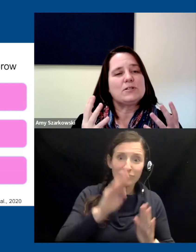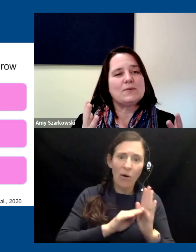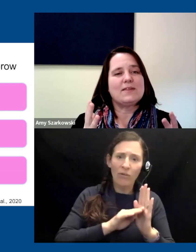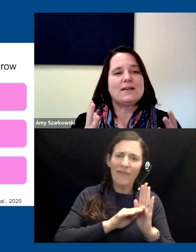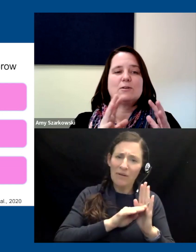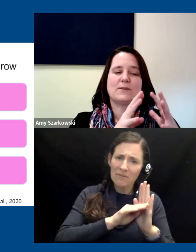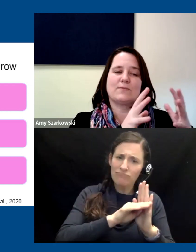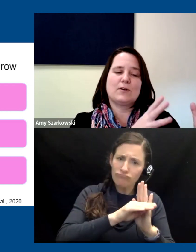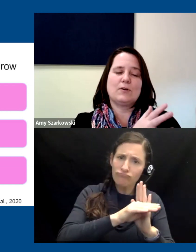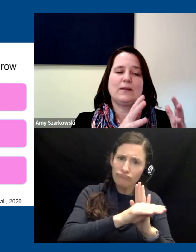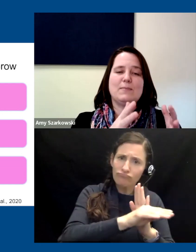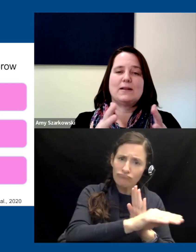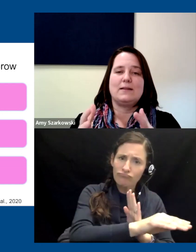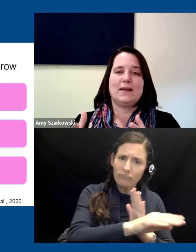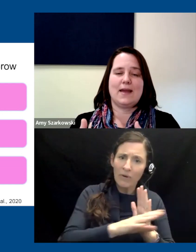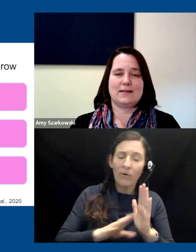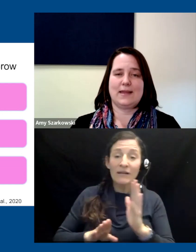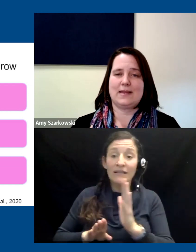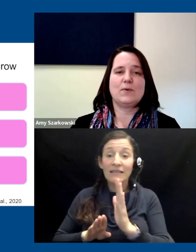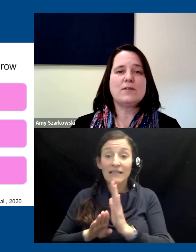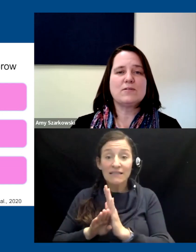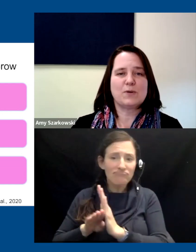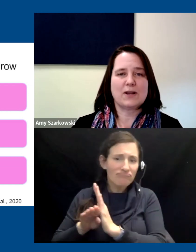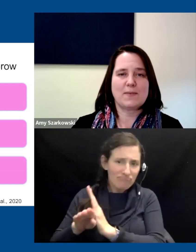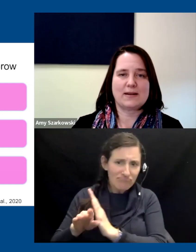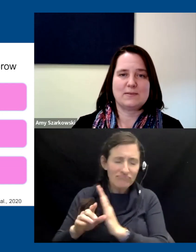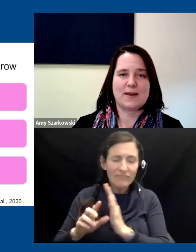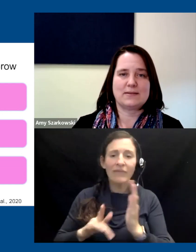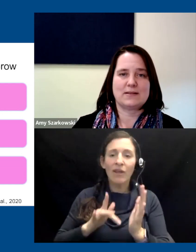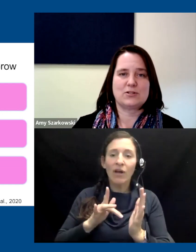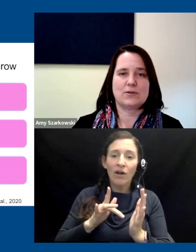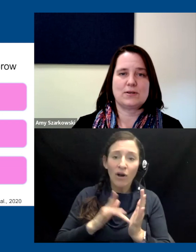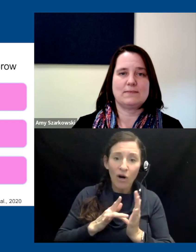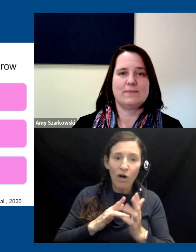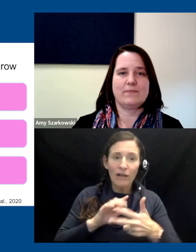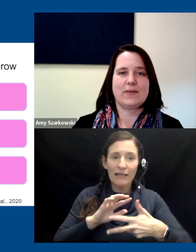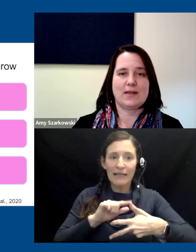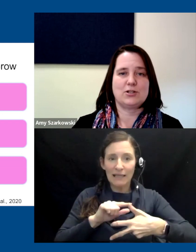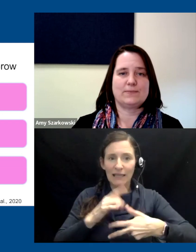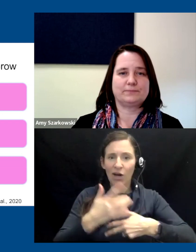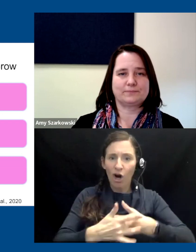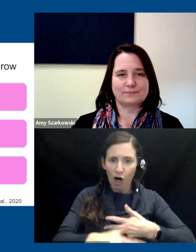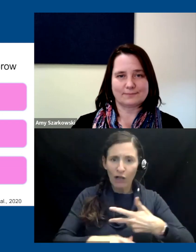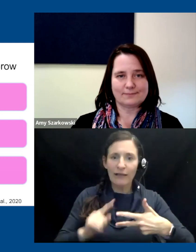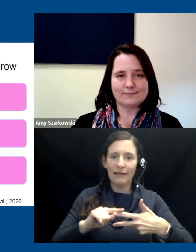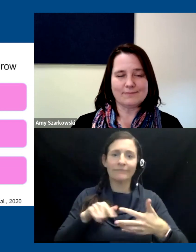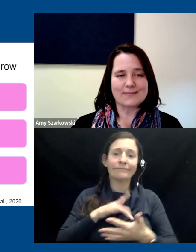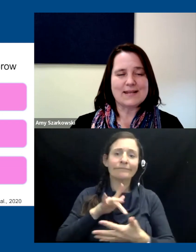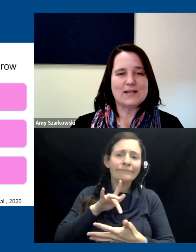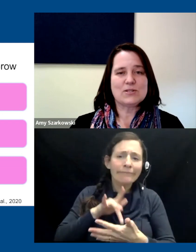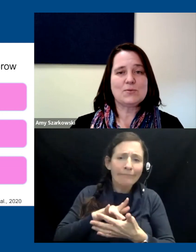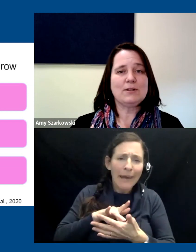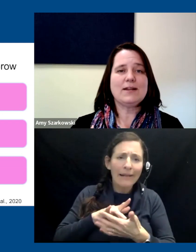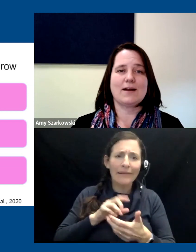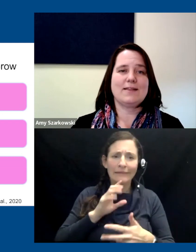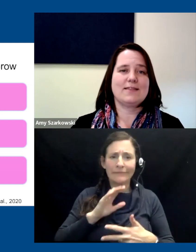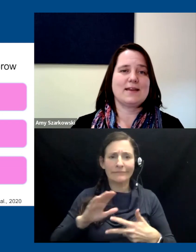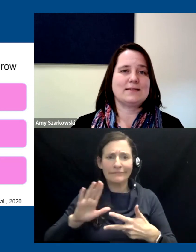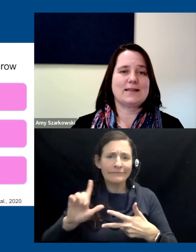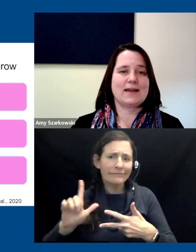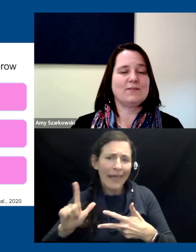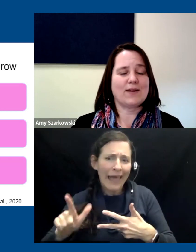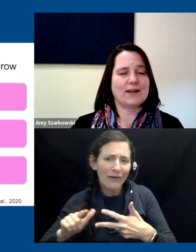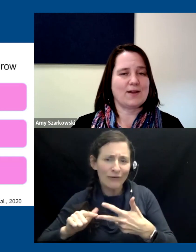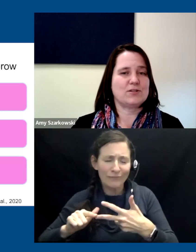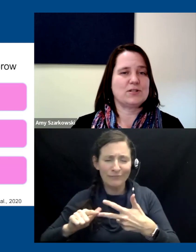So we just want to think in terms of early, middle, and late. What are those pragmatic demands as children age? So early on,